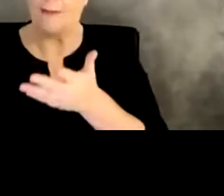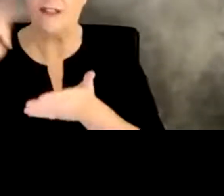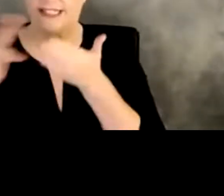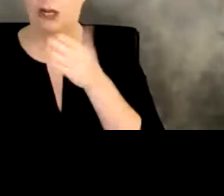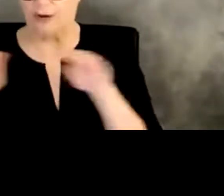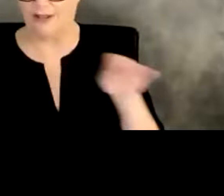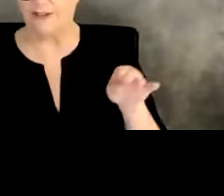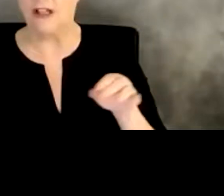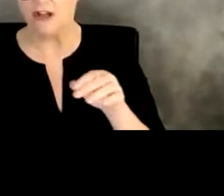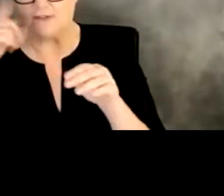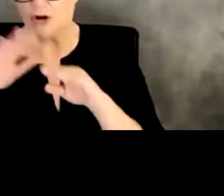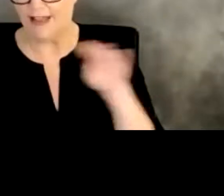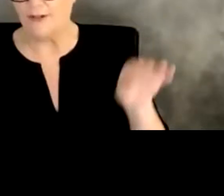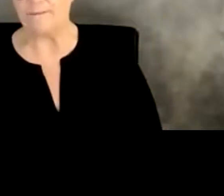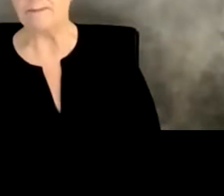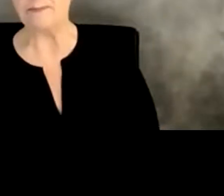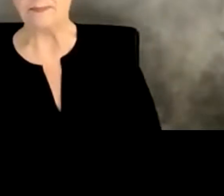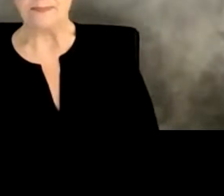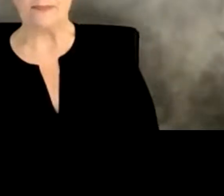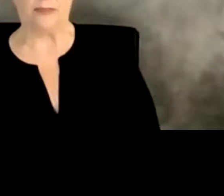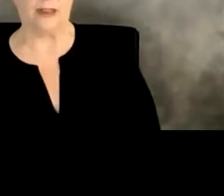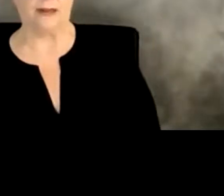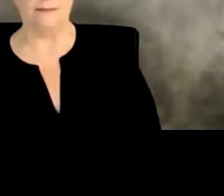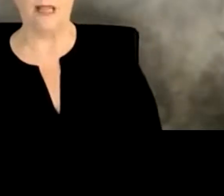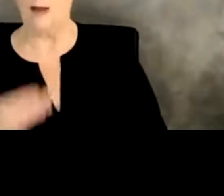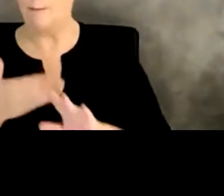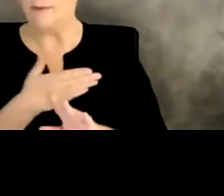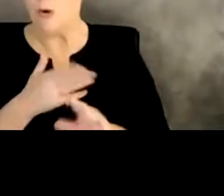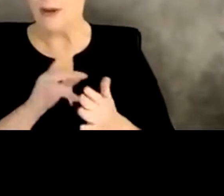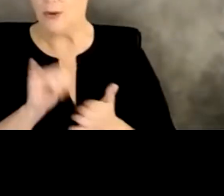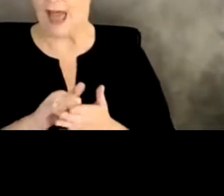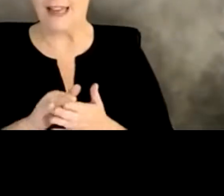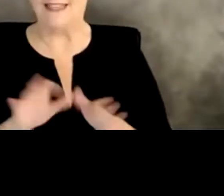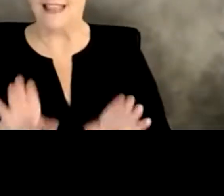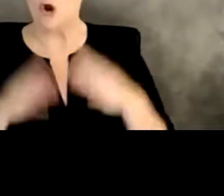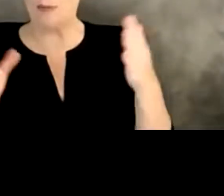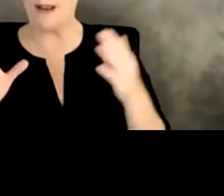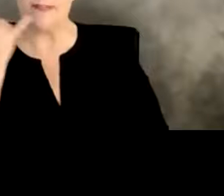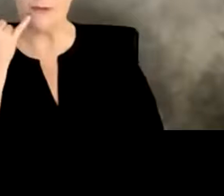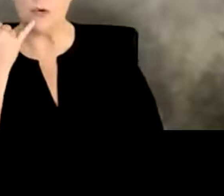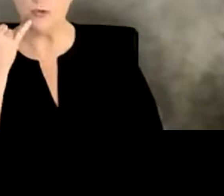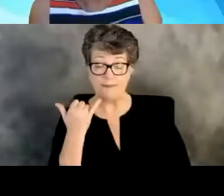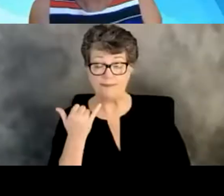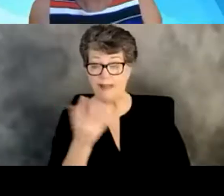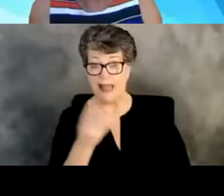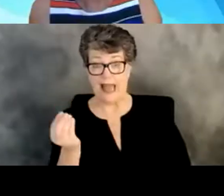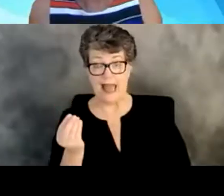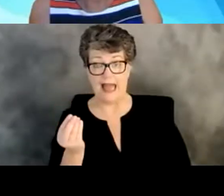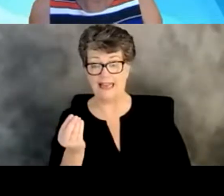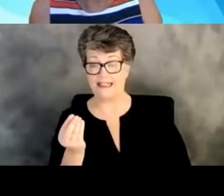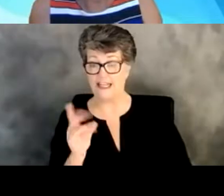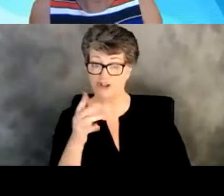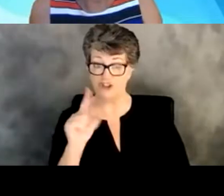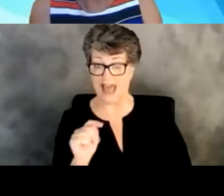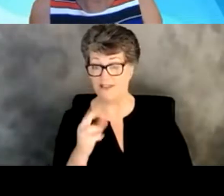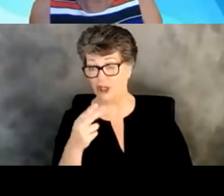gubernatorial level, and so on. But before we do that, let's open up the phones and the chat and the